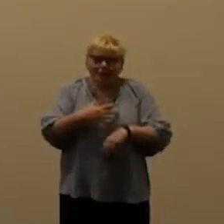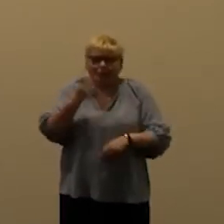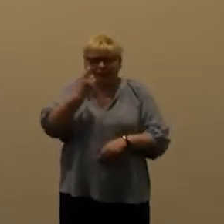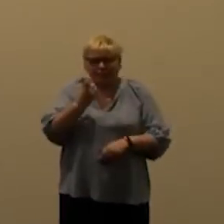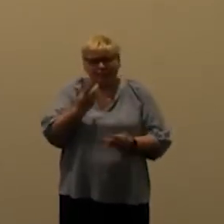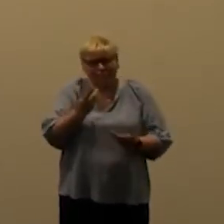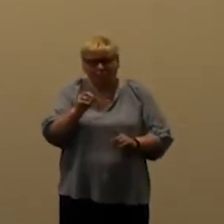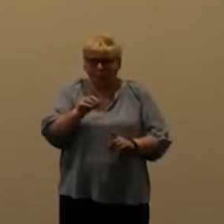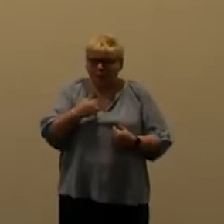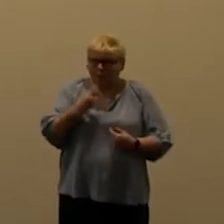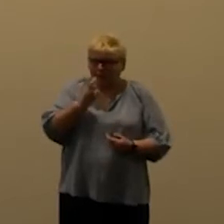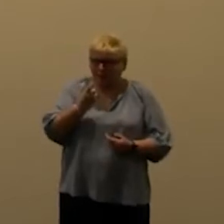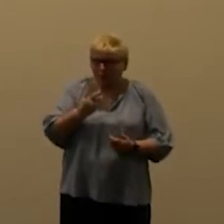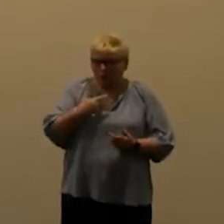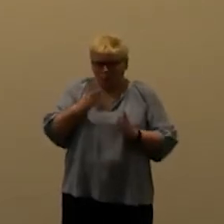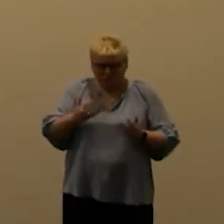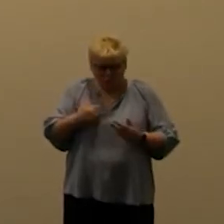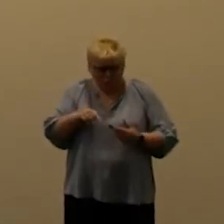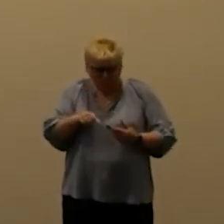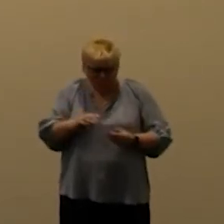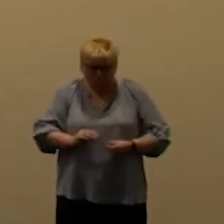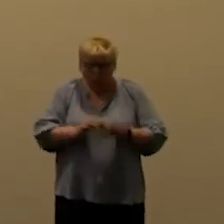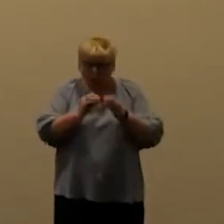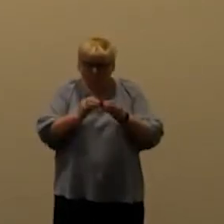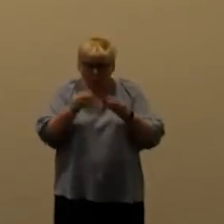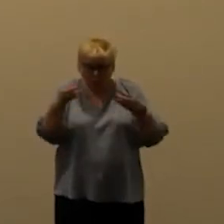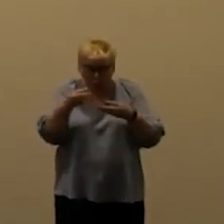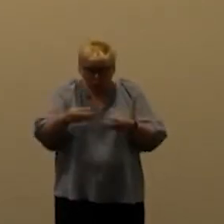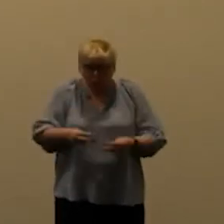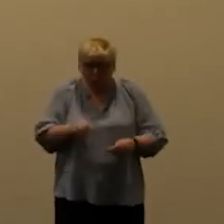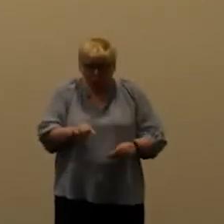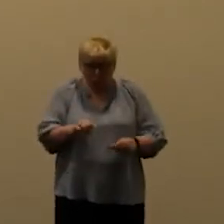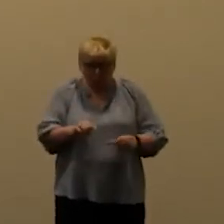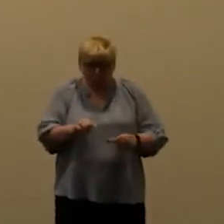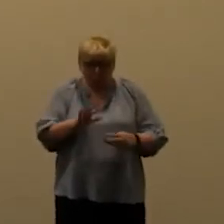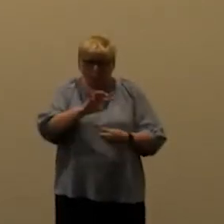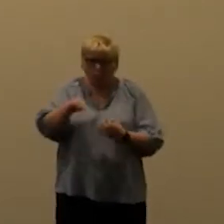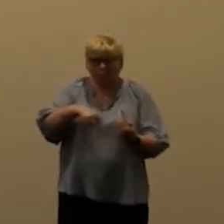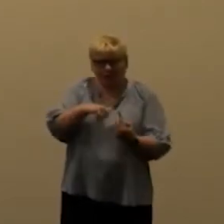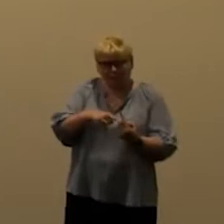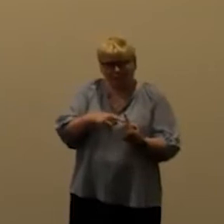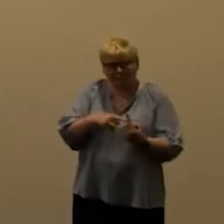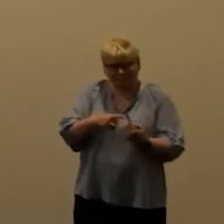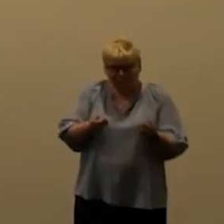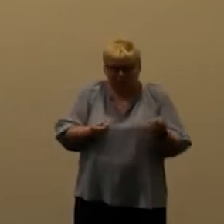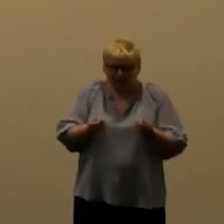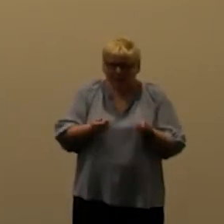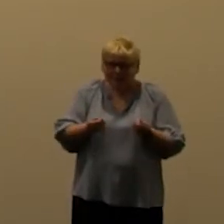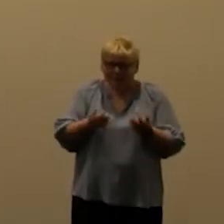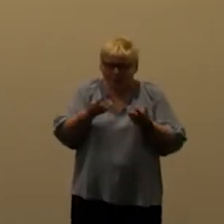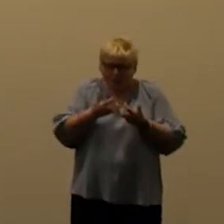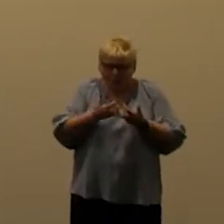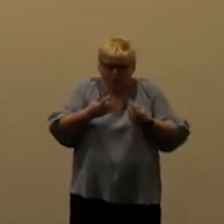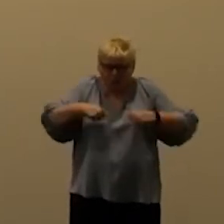would I think about? We've got a configuration. And I think one of the key challenges I call back to was the admin one, and how do we understand,